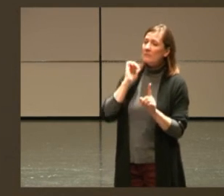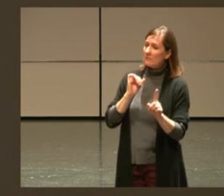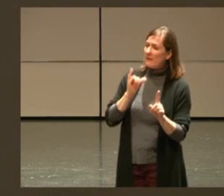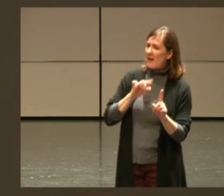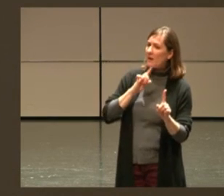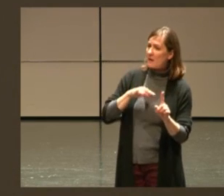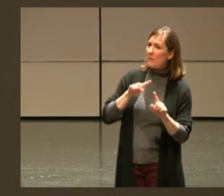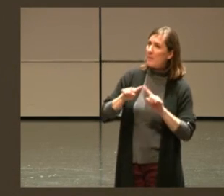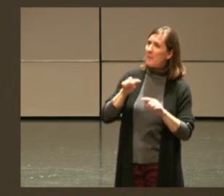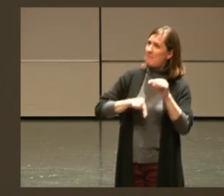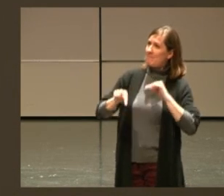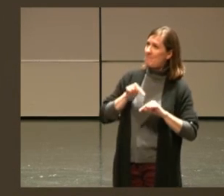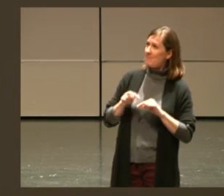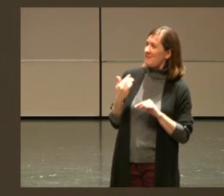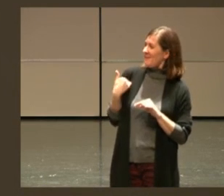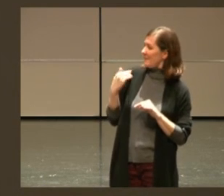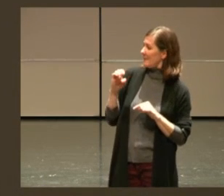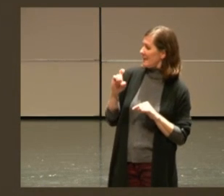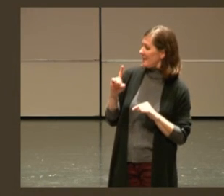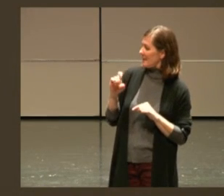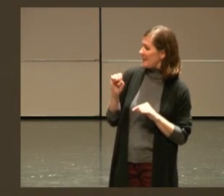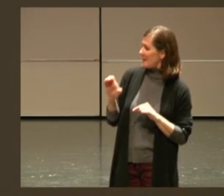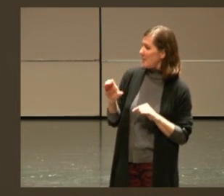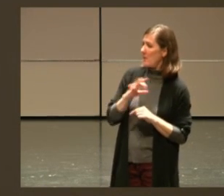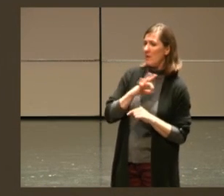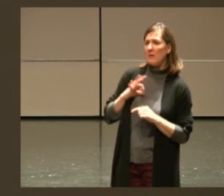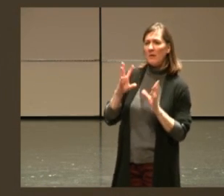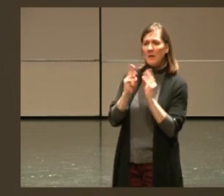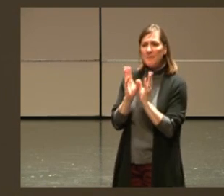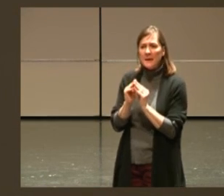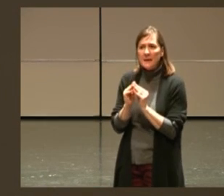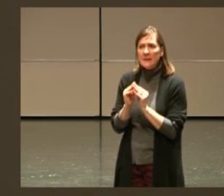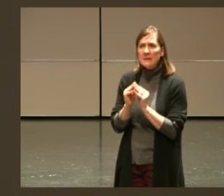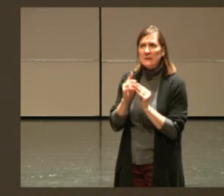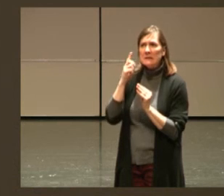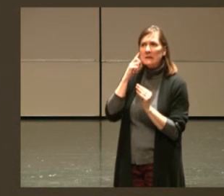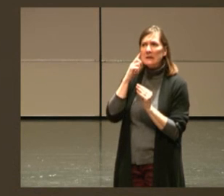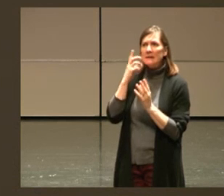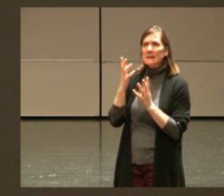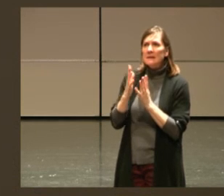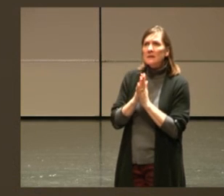I think it was December that we had at the Faculty Senate meeting a faculty resolution that was passed about